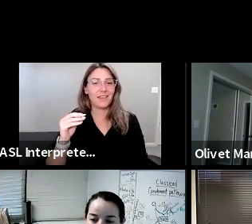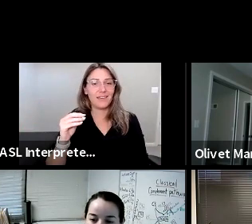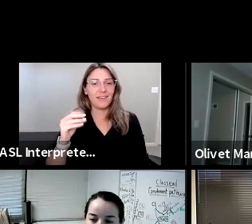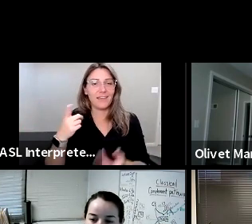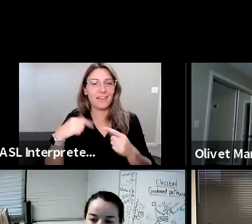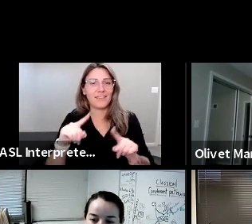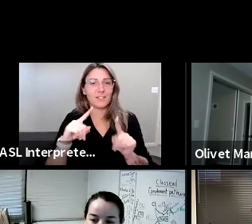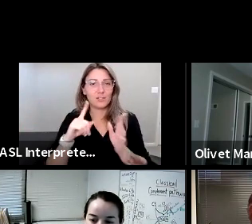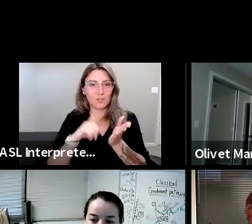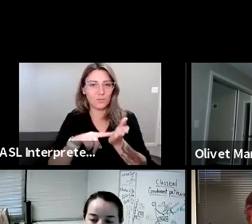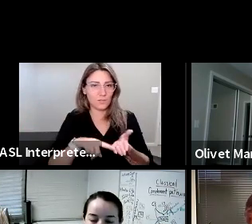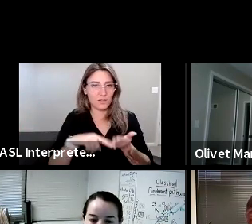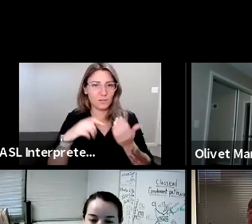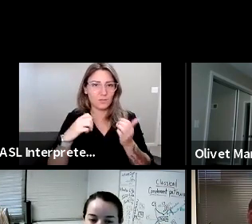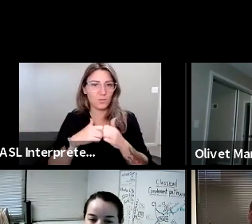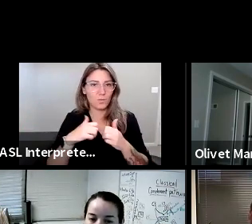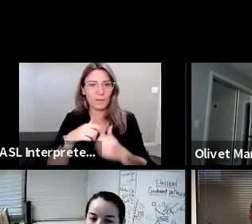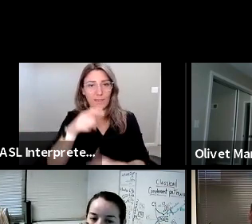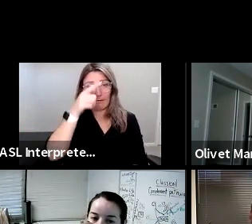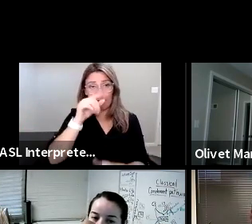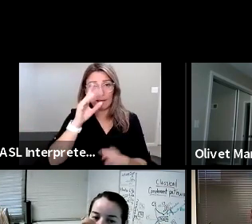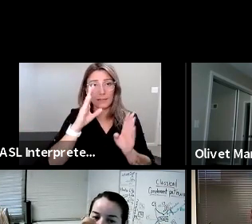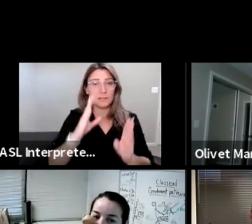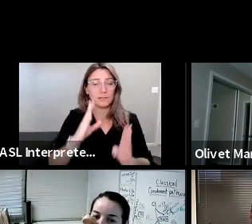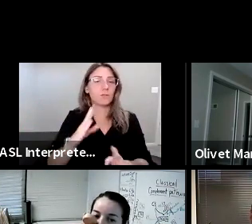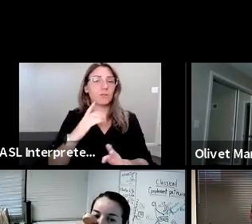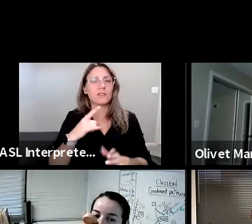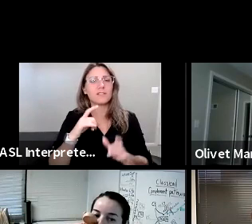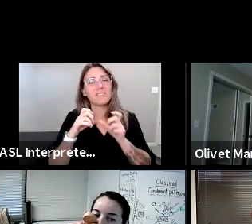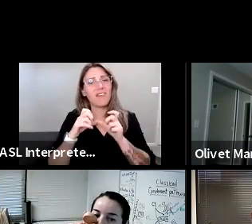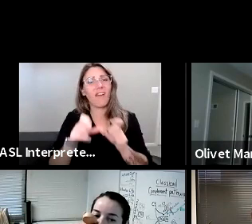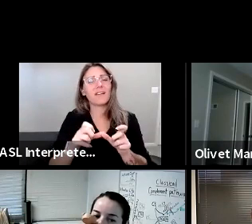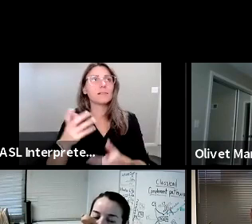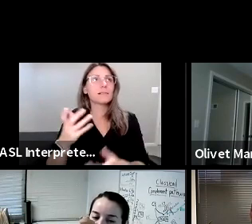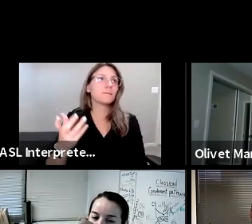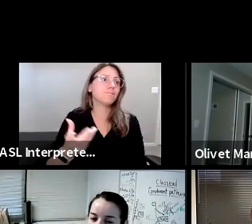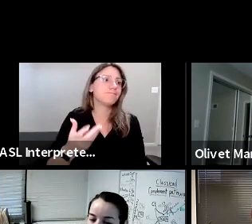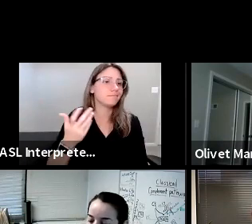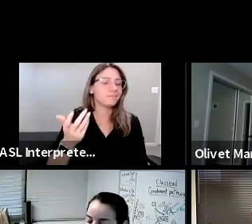doing research with Latinos, I feel like is a constant of